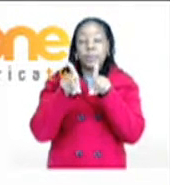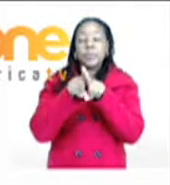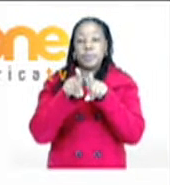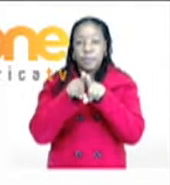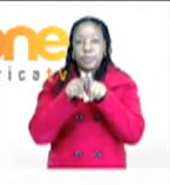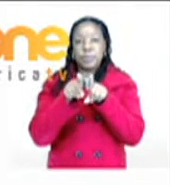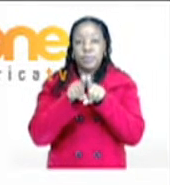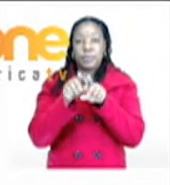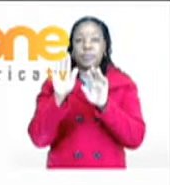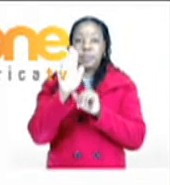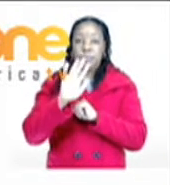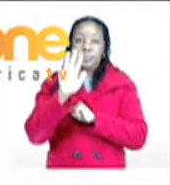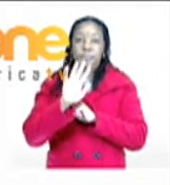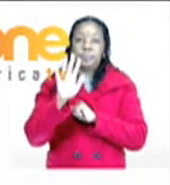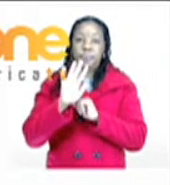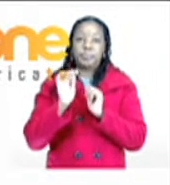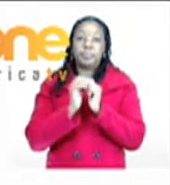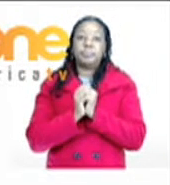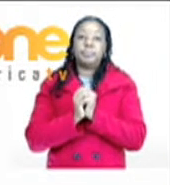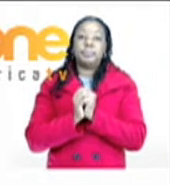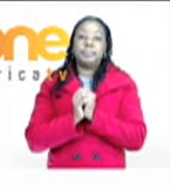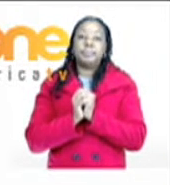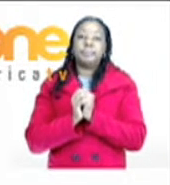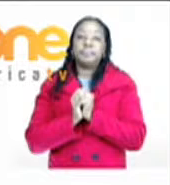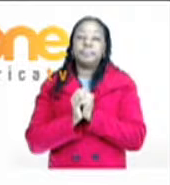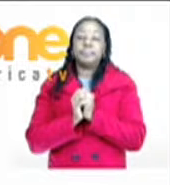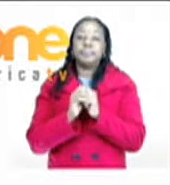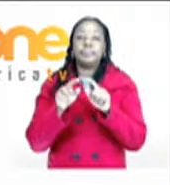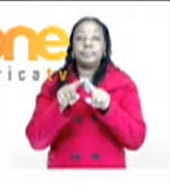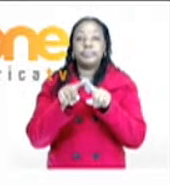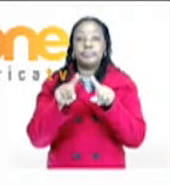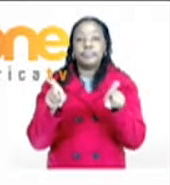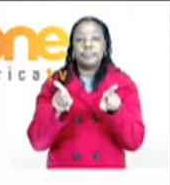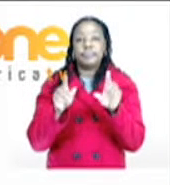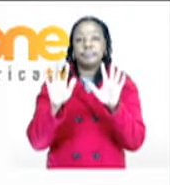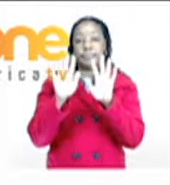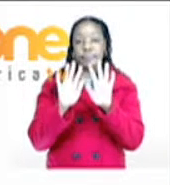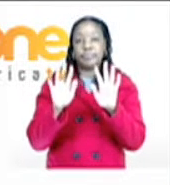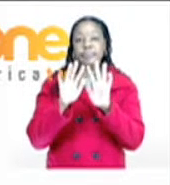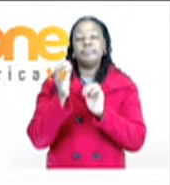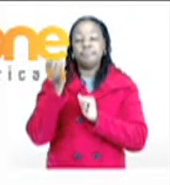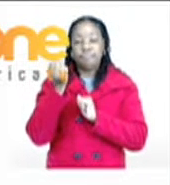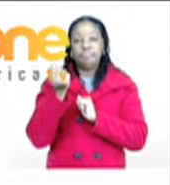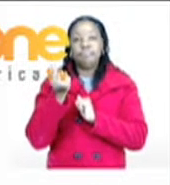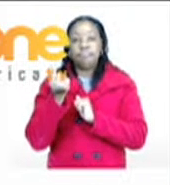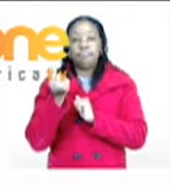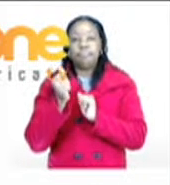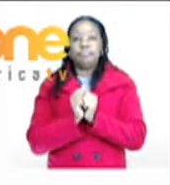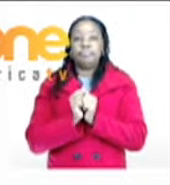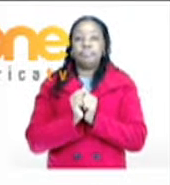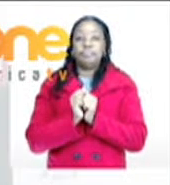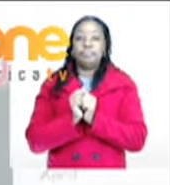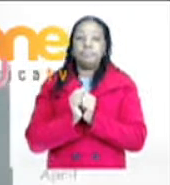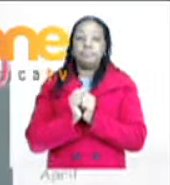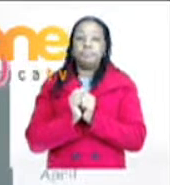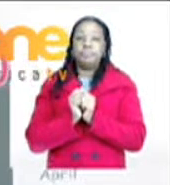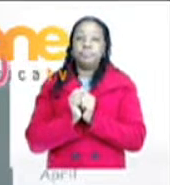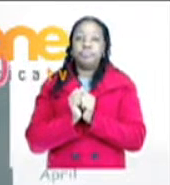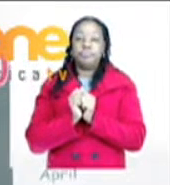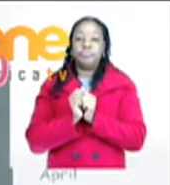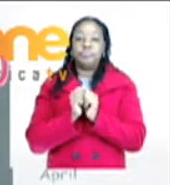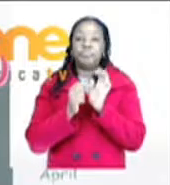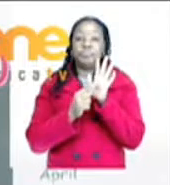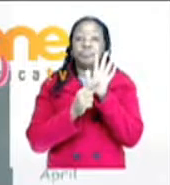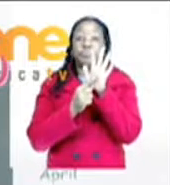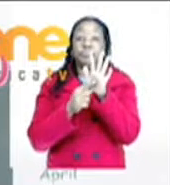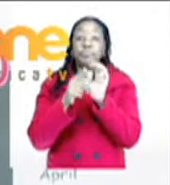the Namibian flag. It has different colors. I would like you to look at my board over